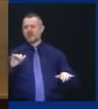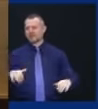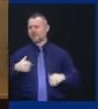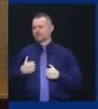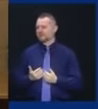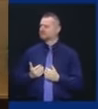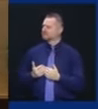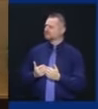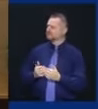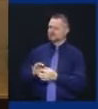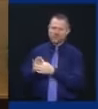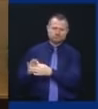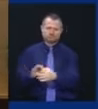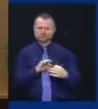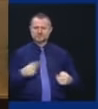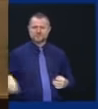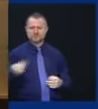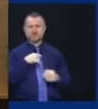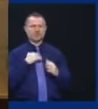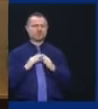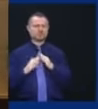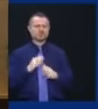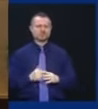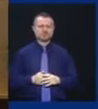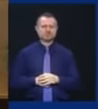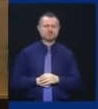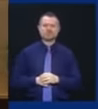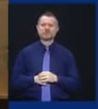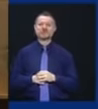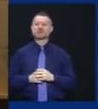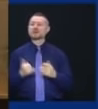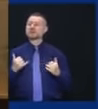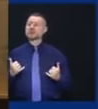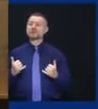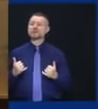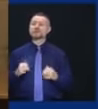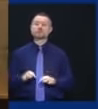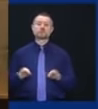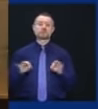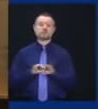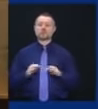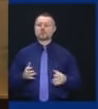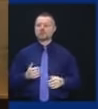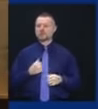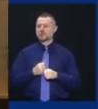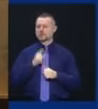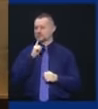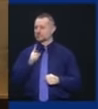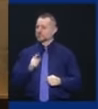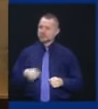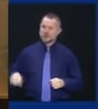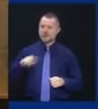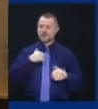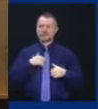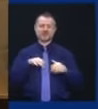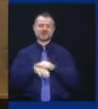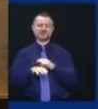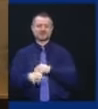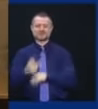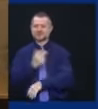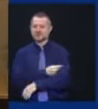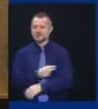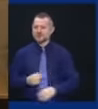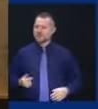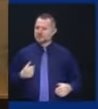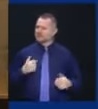penetration into our community. Now the key is making sure that we have access to vaccines. And so I'm